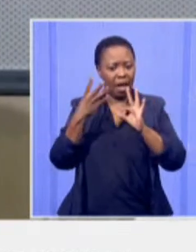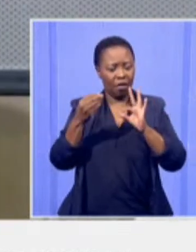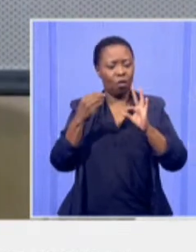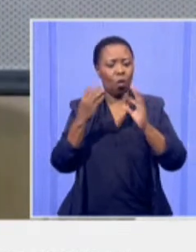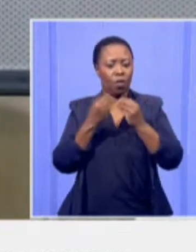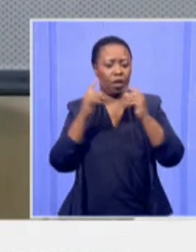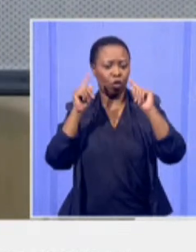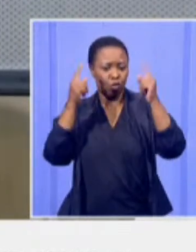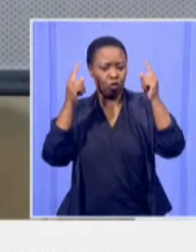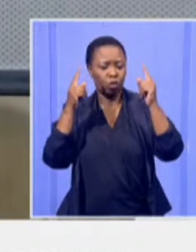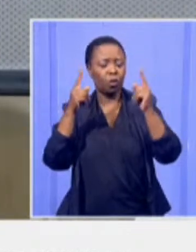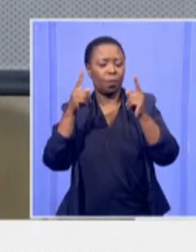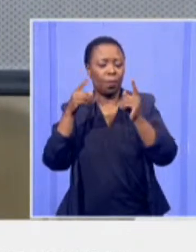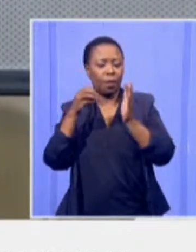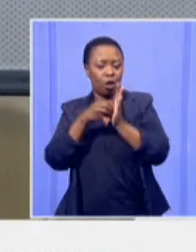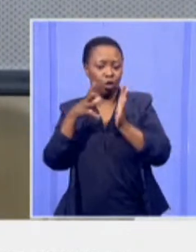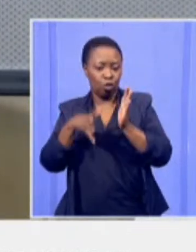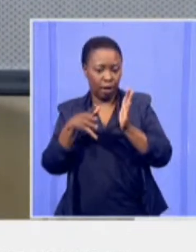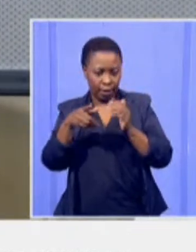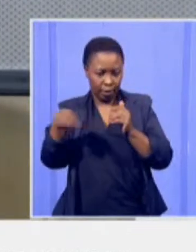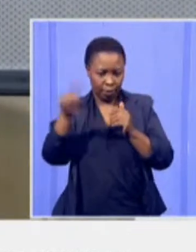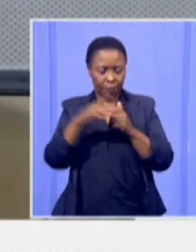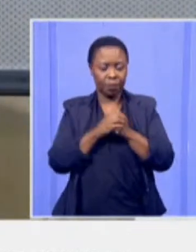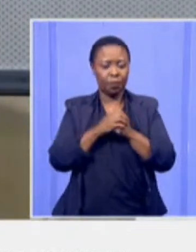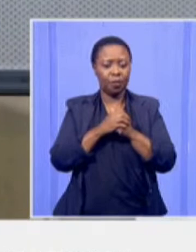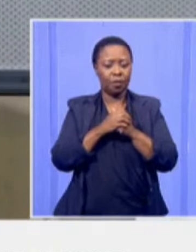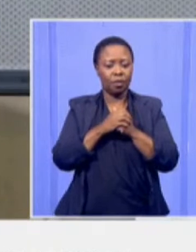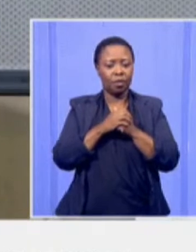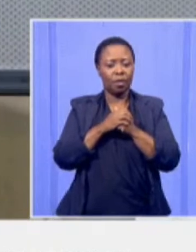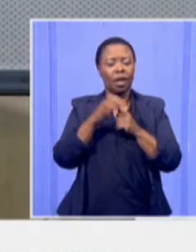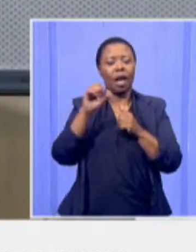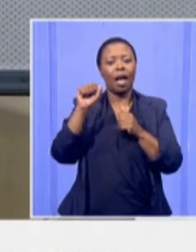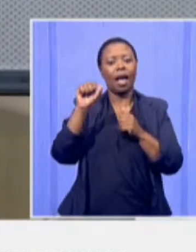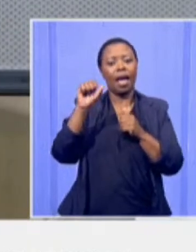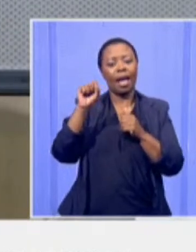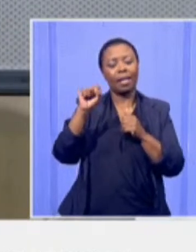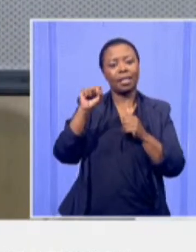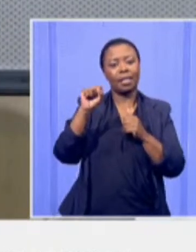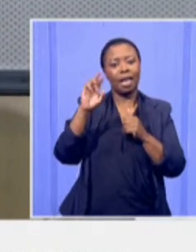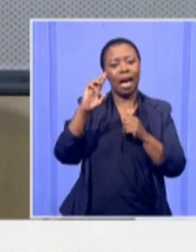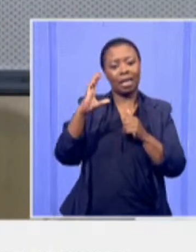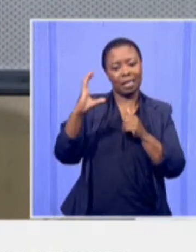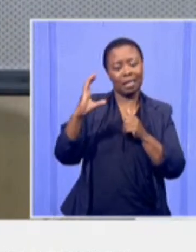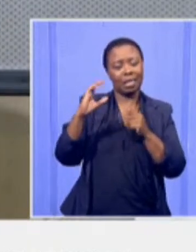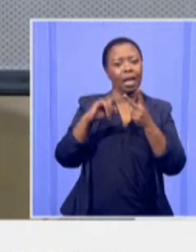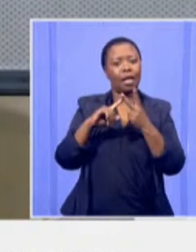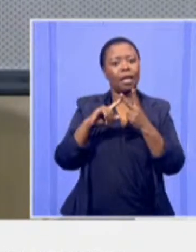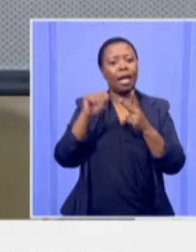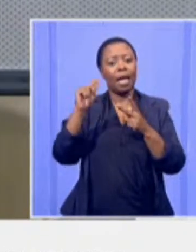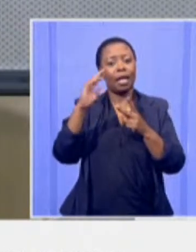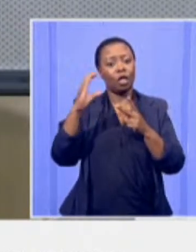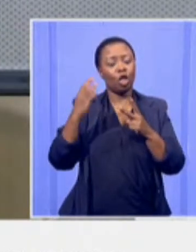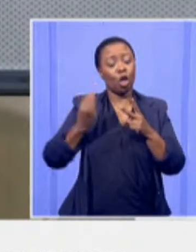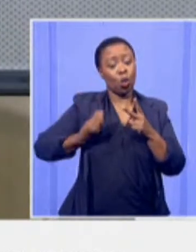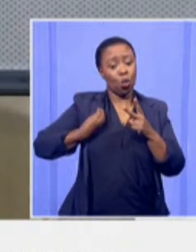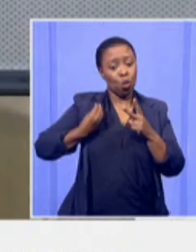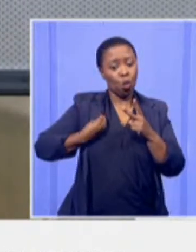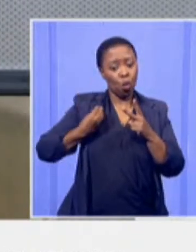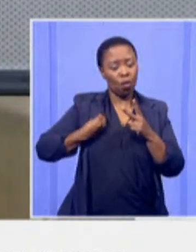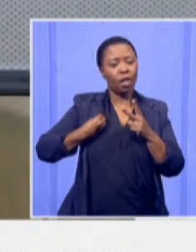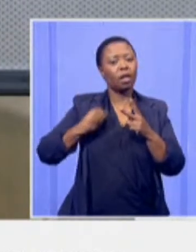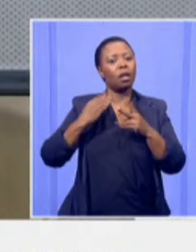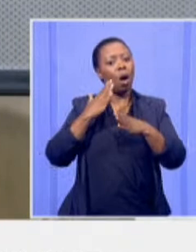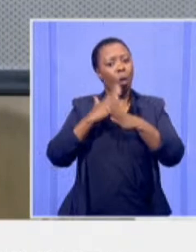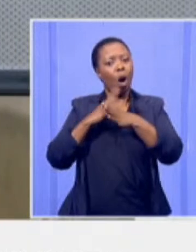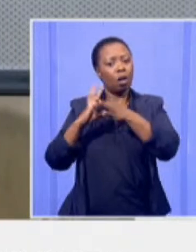from the SRC, SASCO itself, and ANC Youth League are also our alliance partners, because